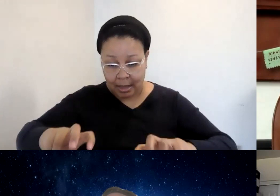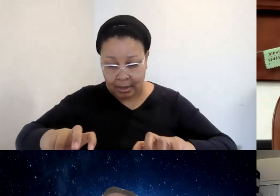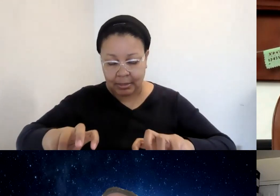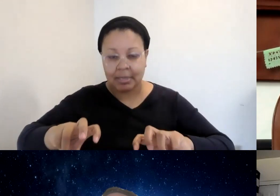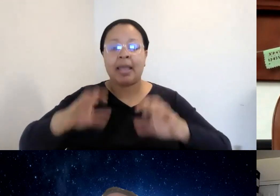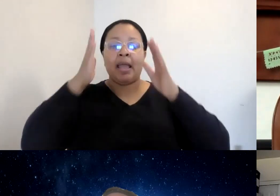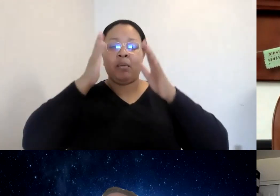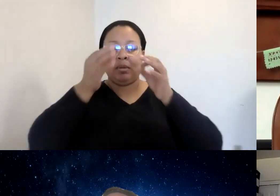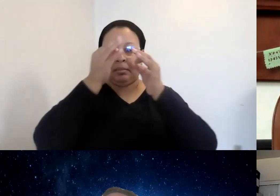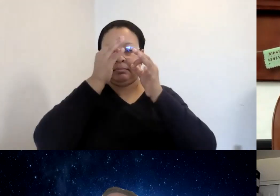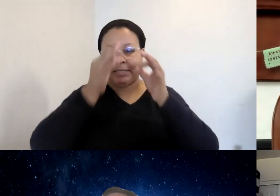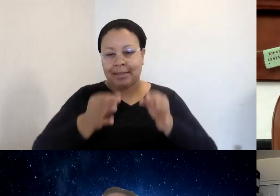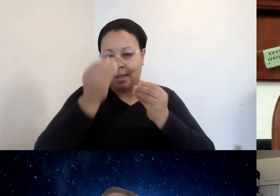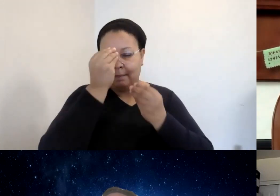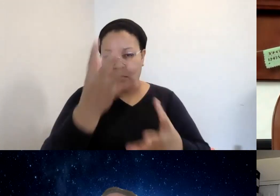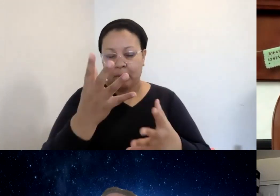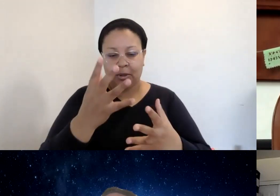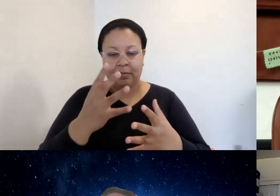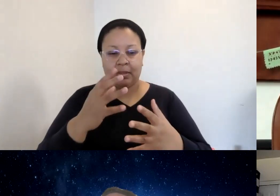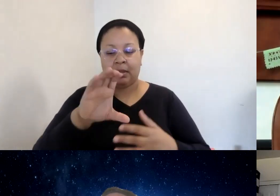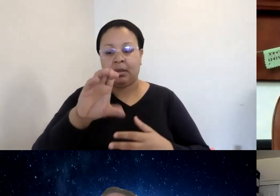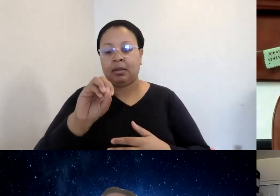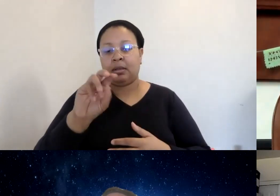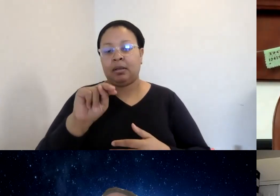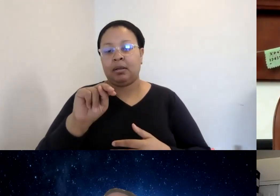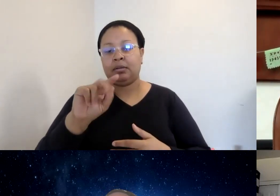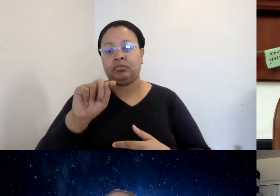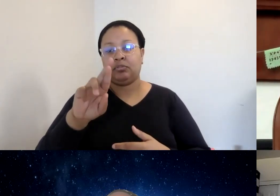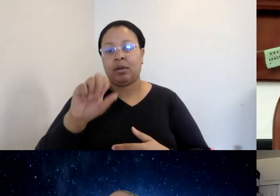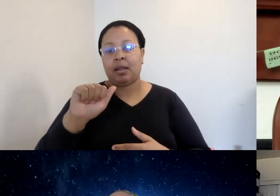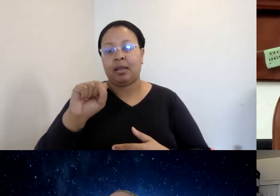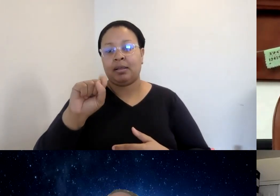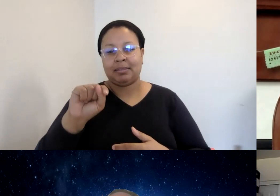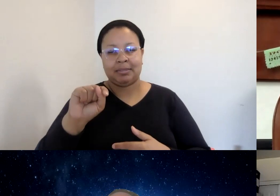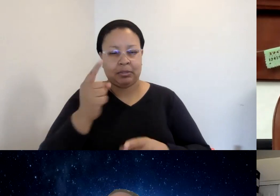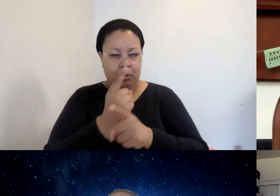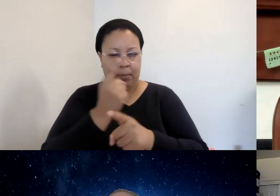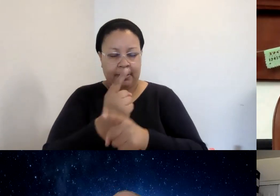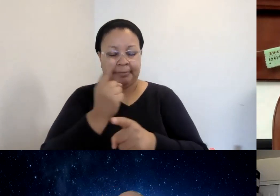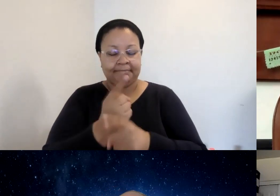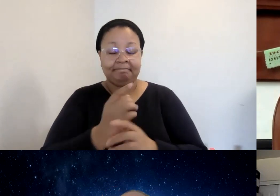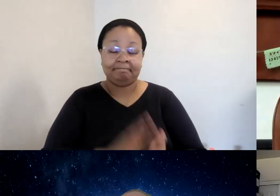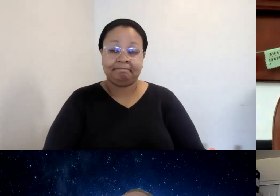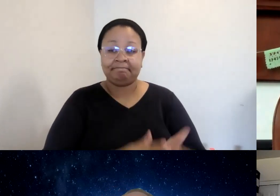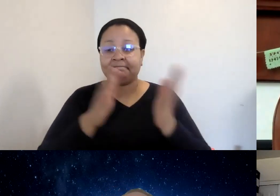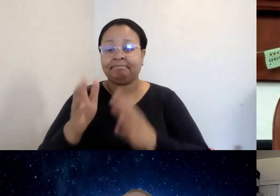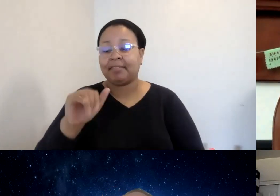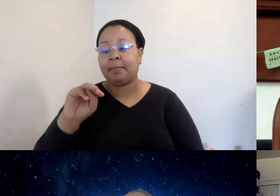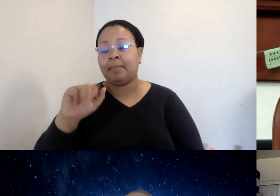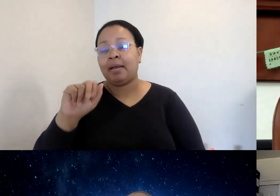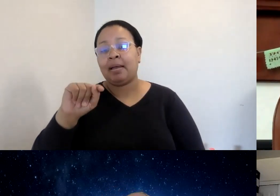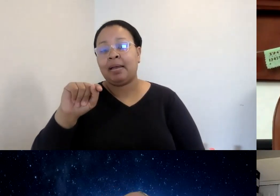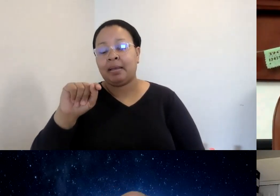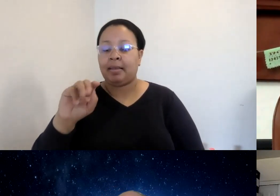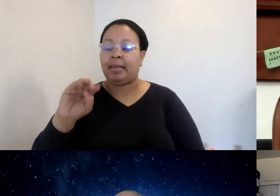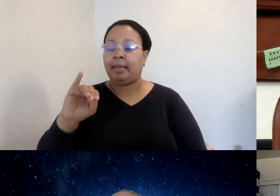whether the contrast ratio is appropriate. And I'm going to look for it right now. Another thing to do is, as well